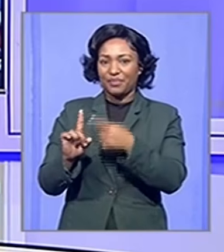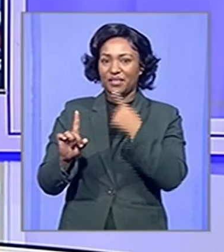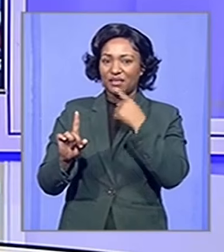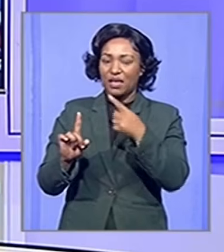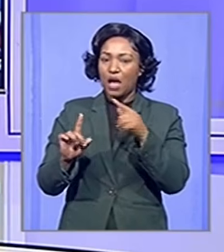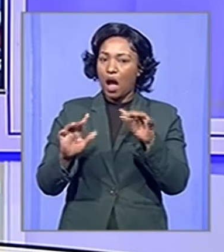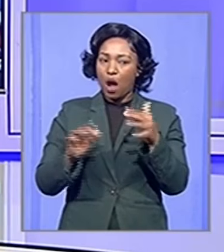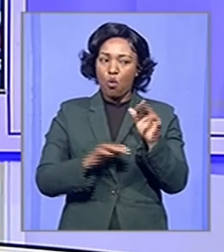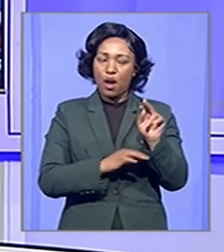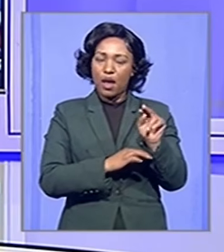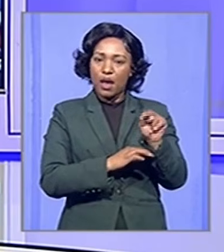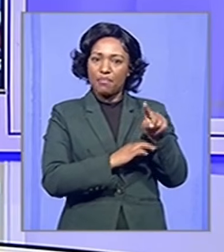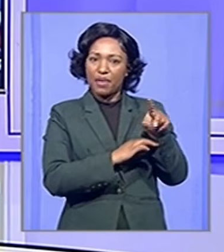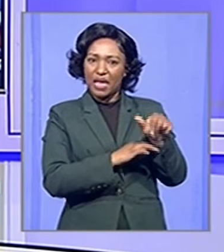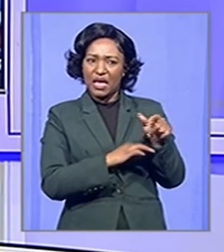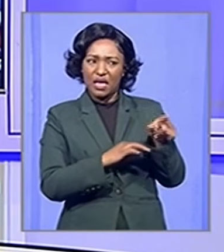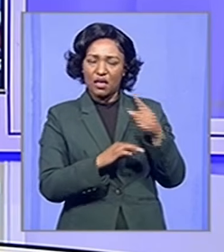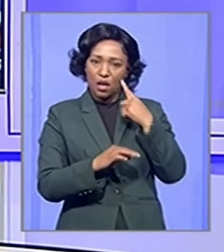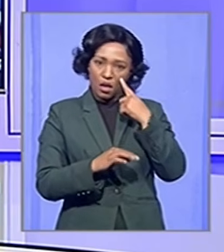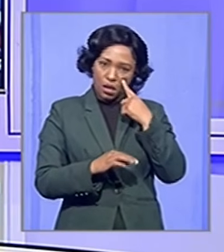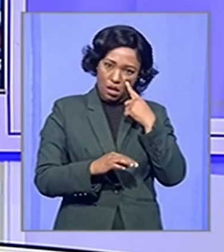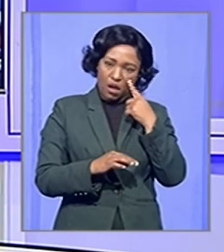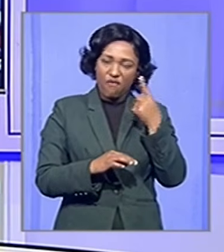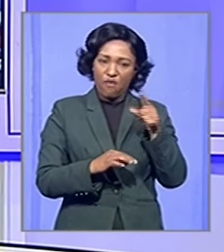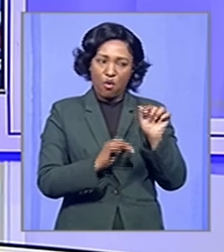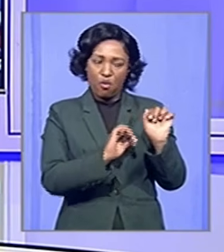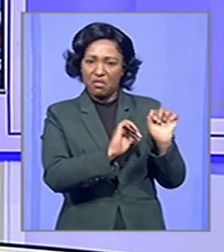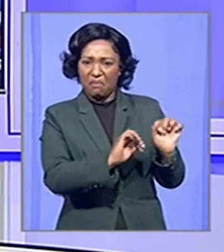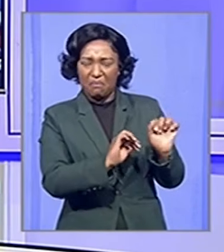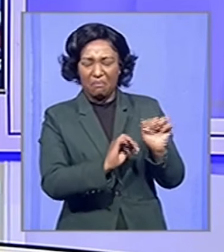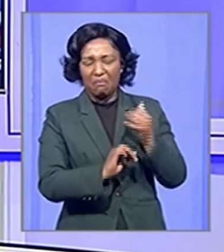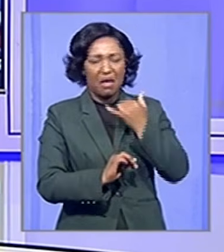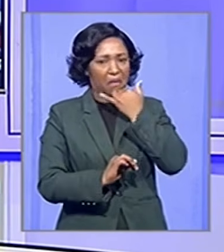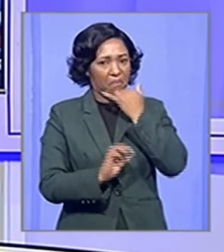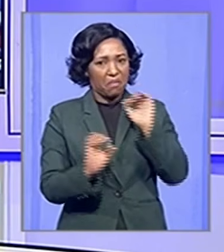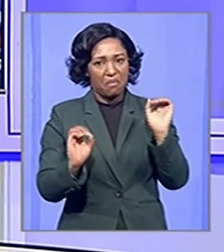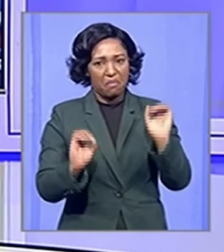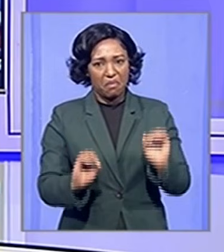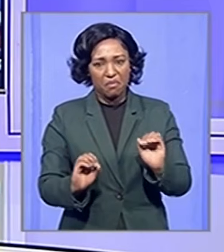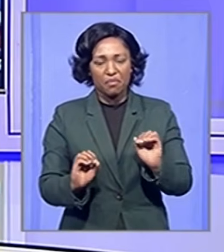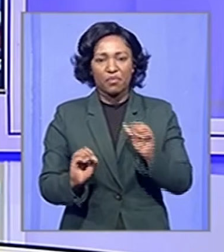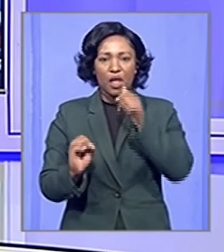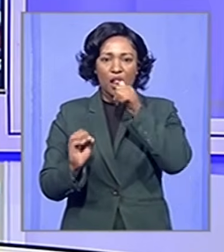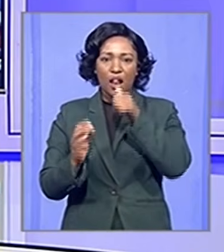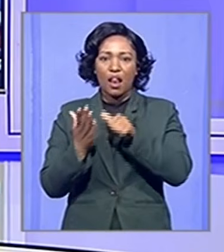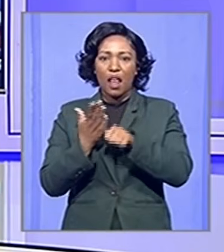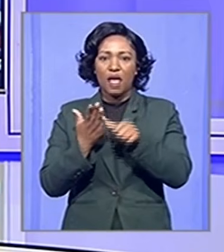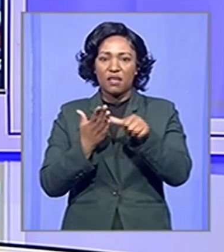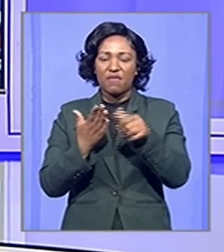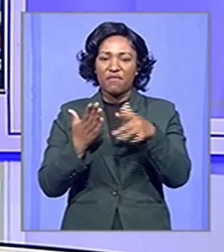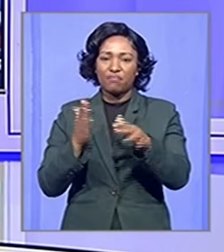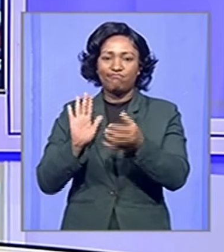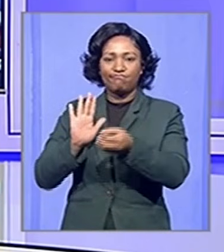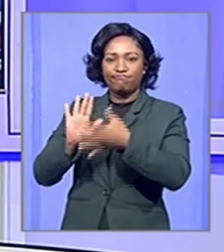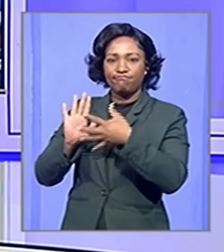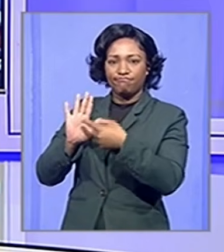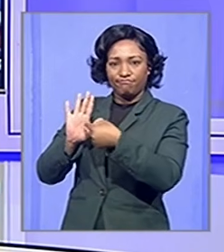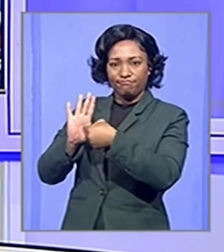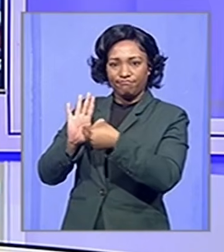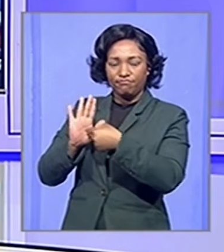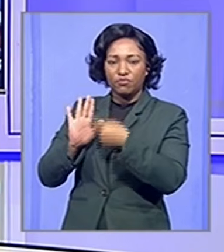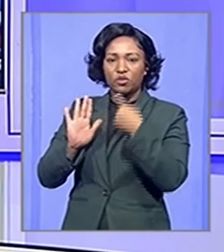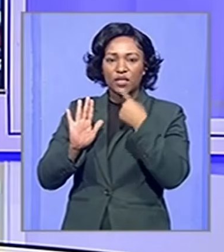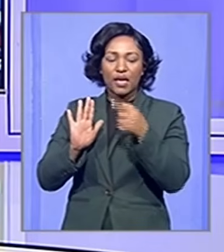mmuso ya hore Jansen e be paki ya ona. Lengolong le ileng la nyenyelepa ho hlahella ha mmuso o batla